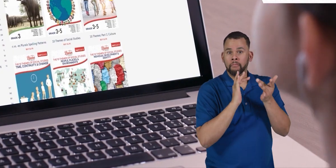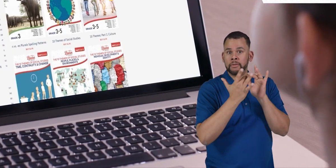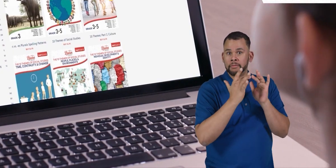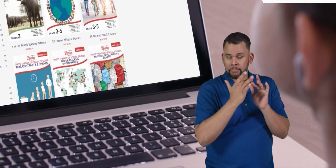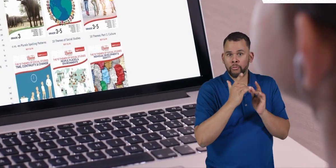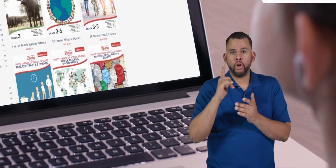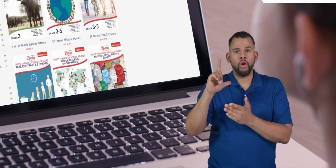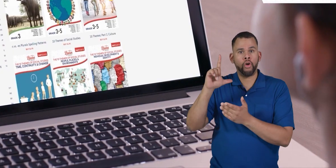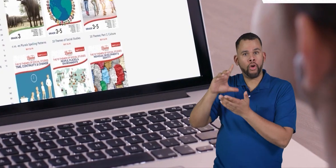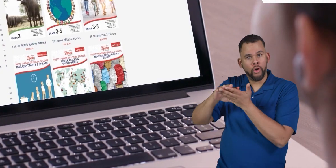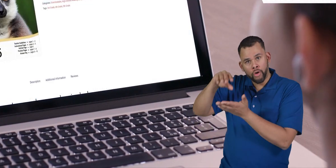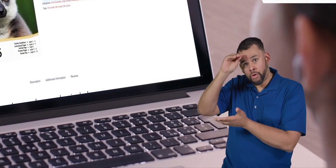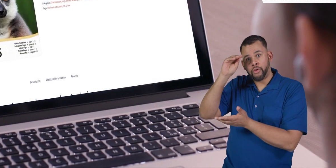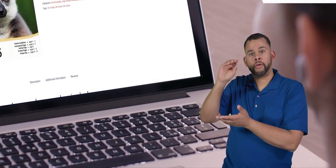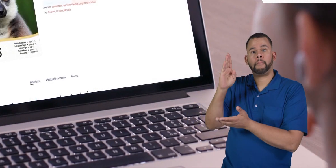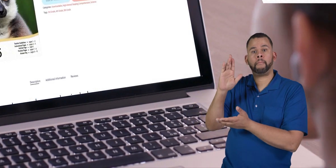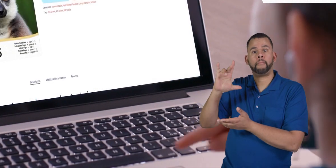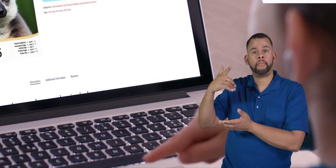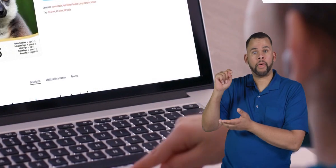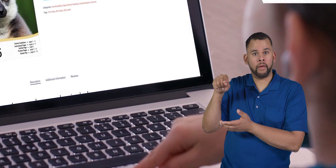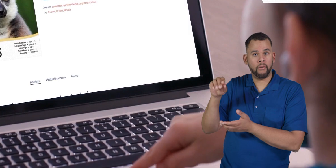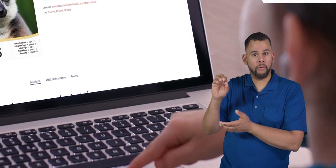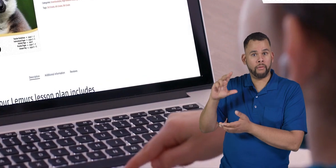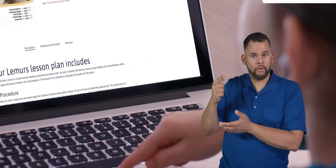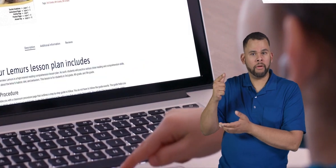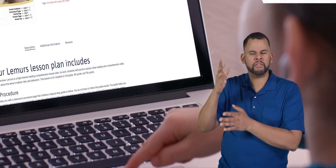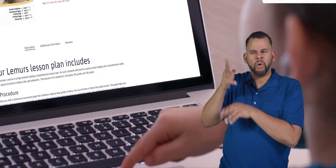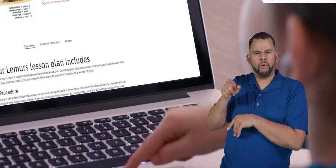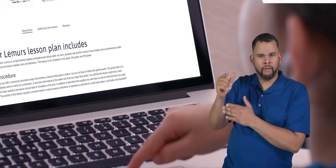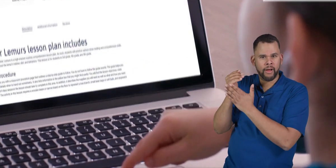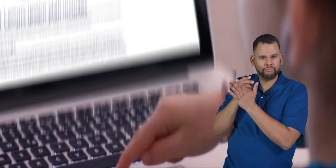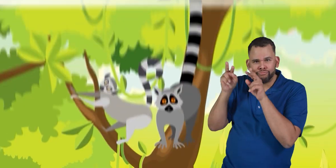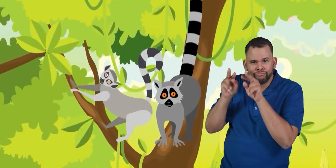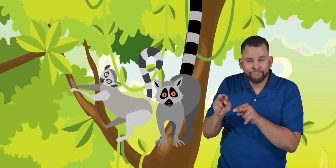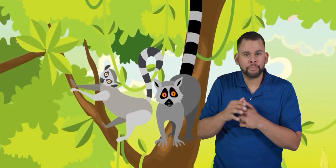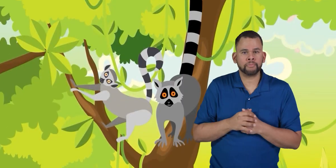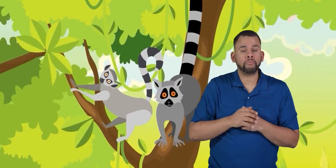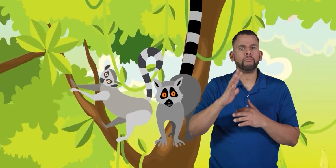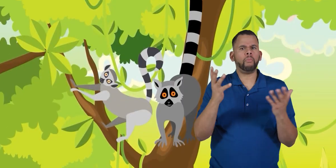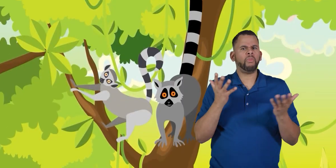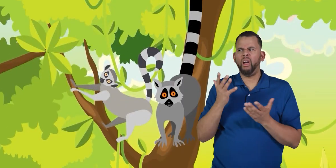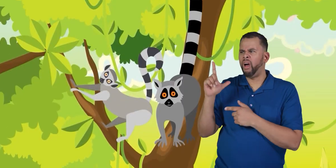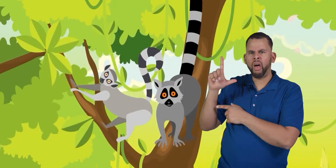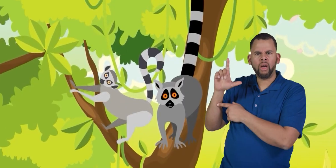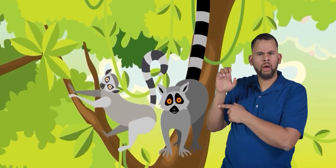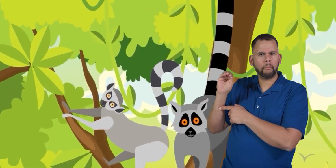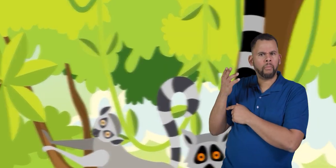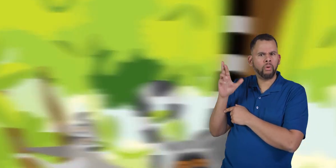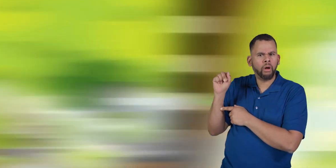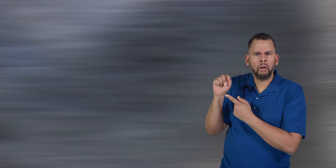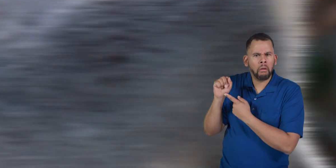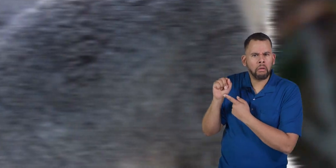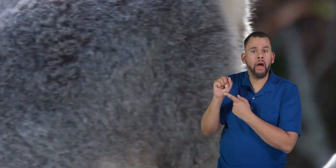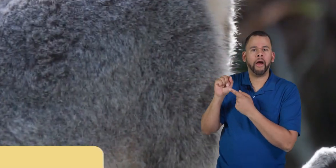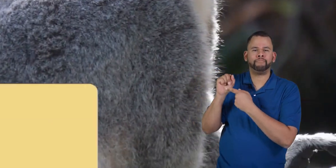over to our website learnbrite.org to download this lesson what is a lemur